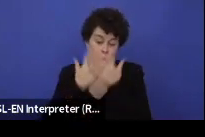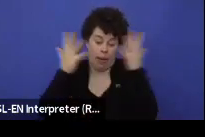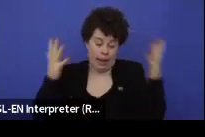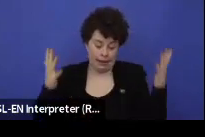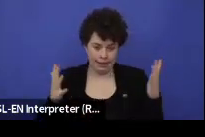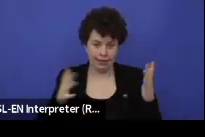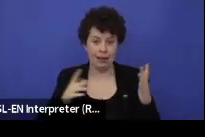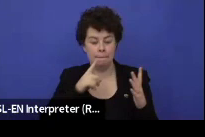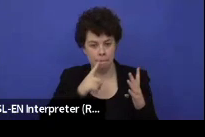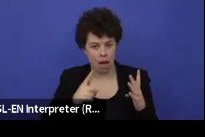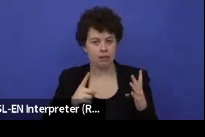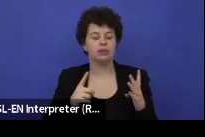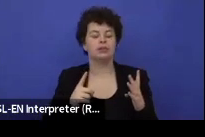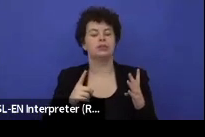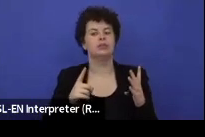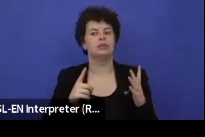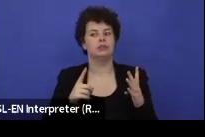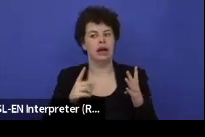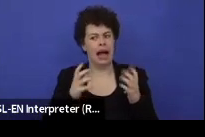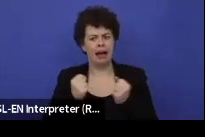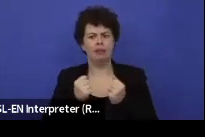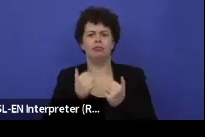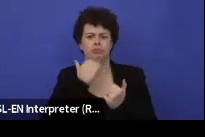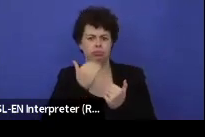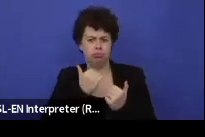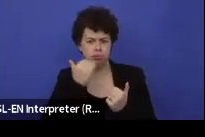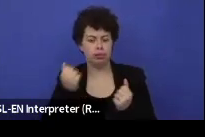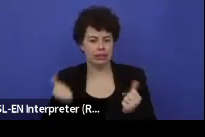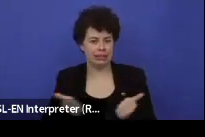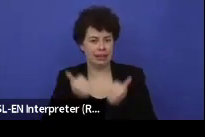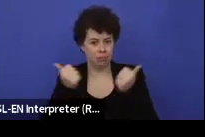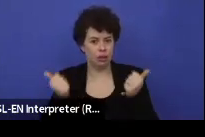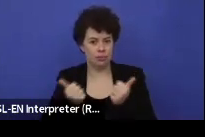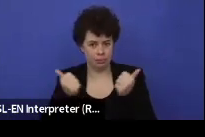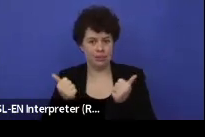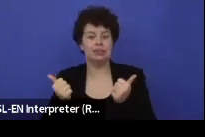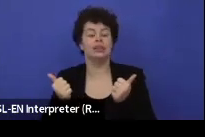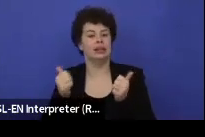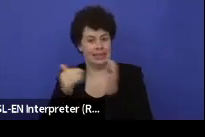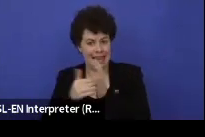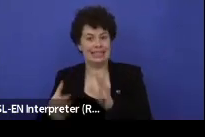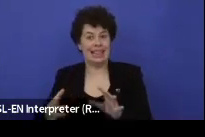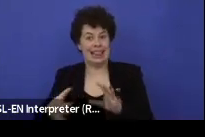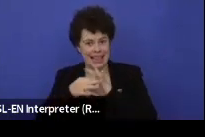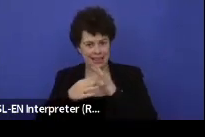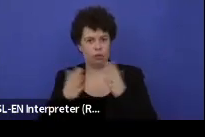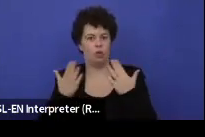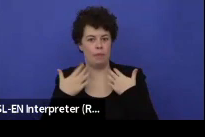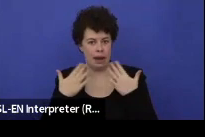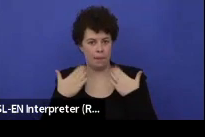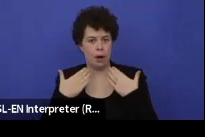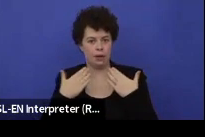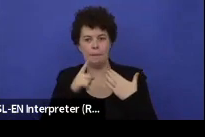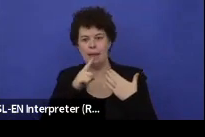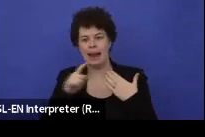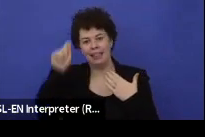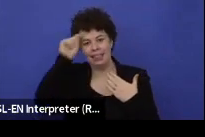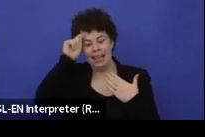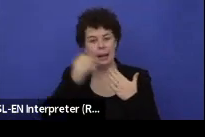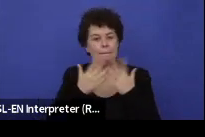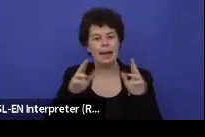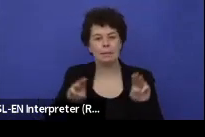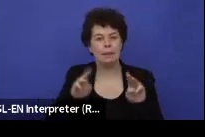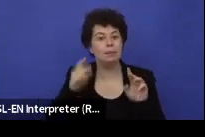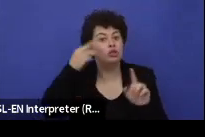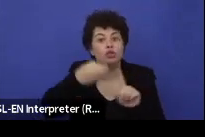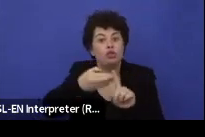there are certainly a lot of symptoms that are associated with menopause that I think a lot of people don't realise